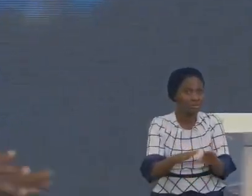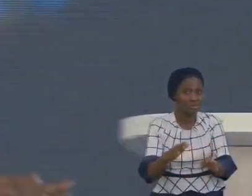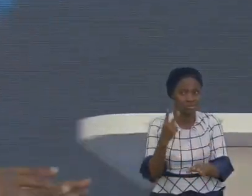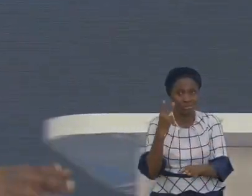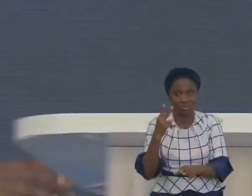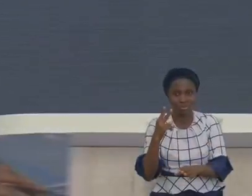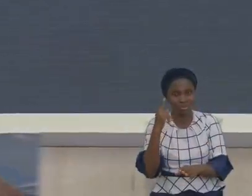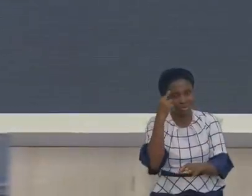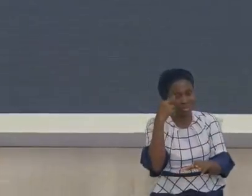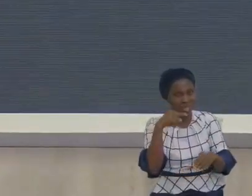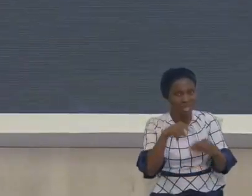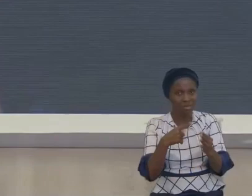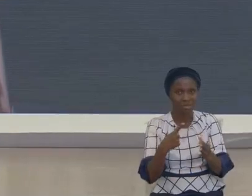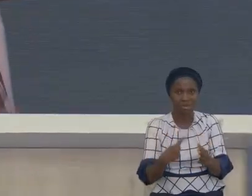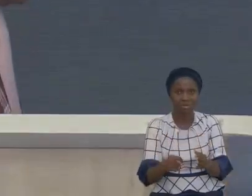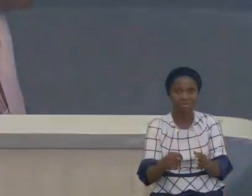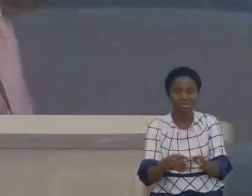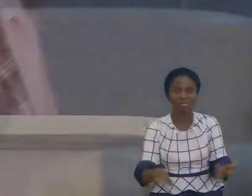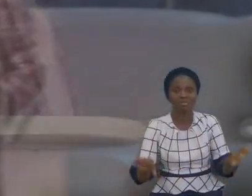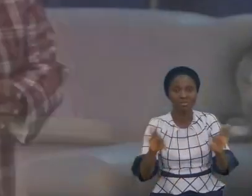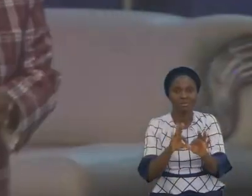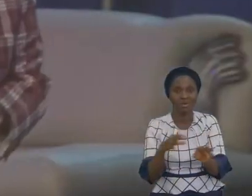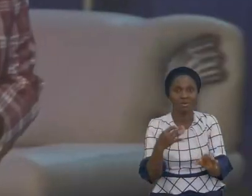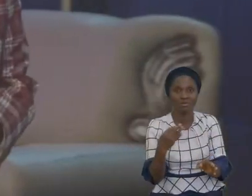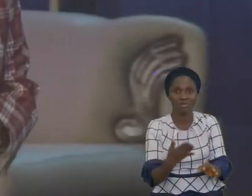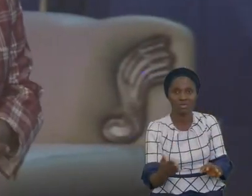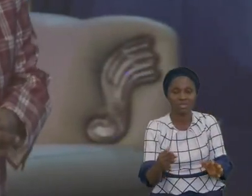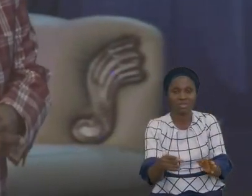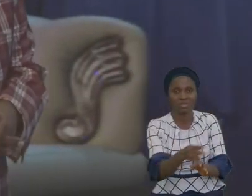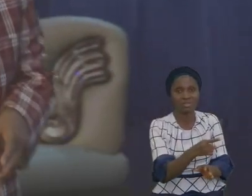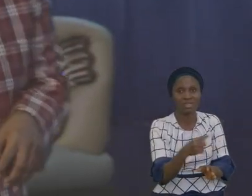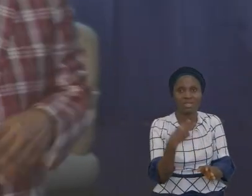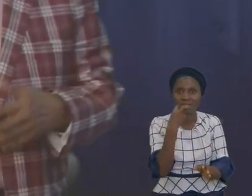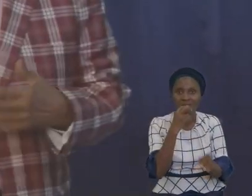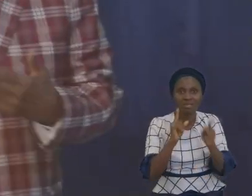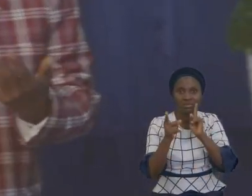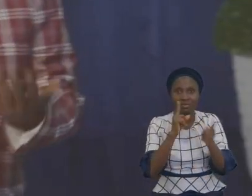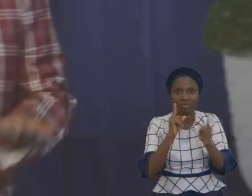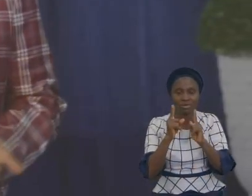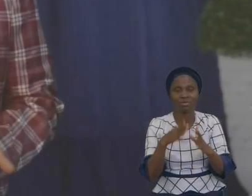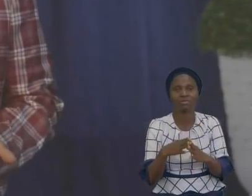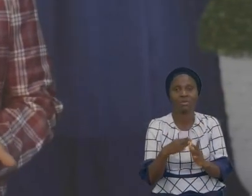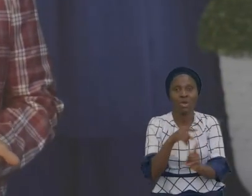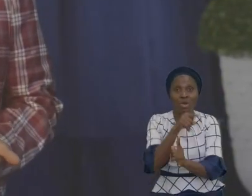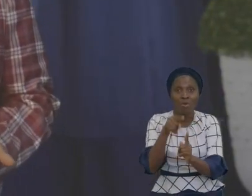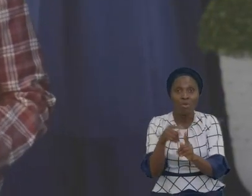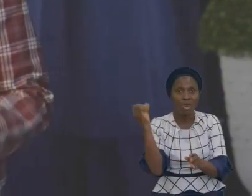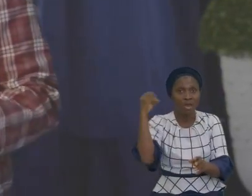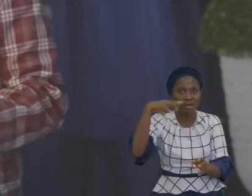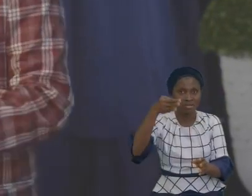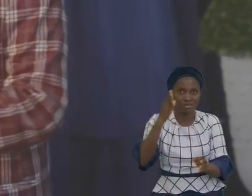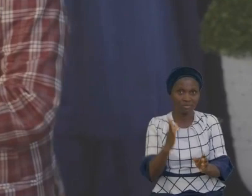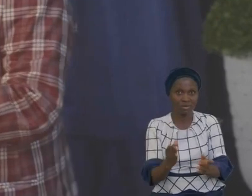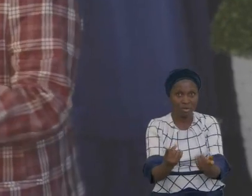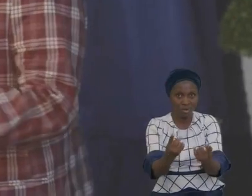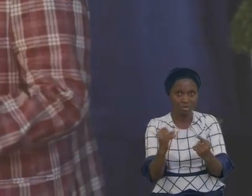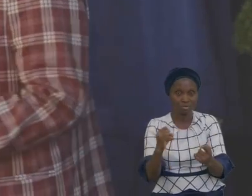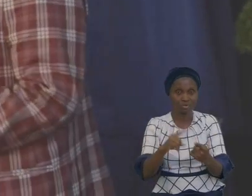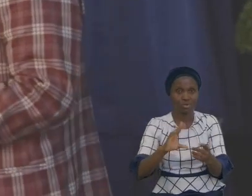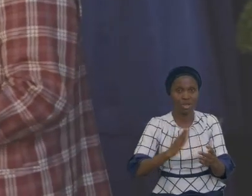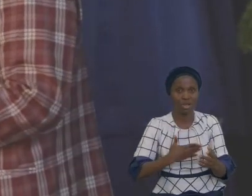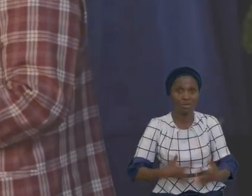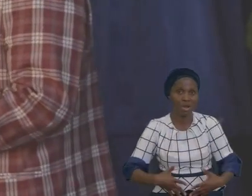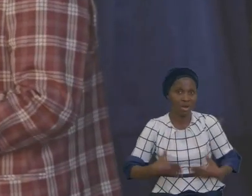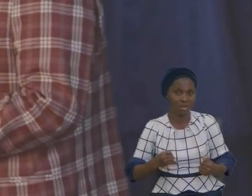And when the grace of God comes in our lives, and our tongues are transformed, and our lives